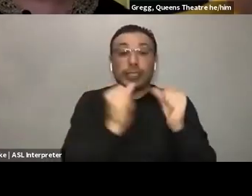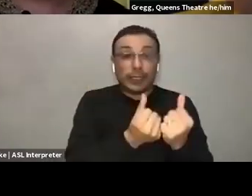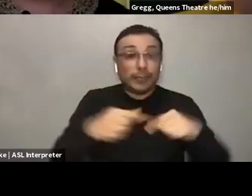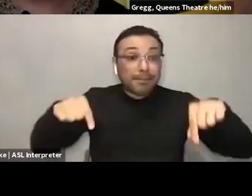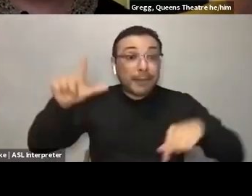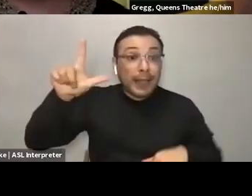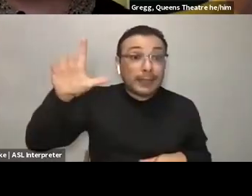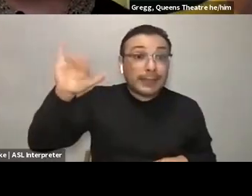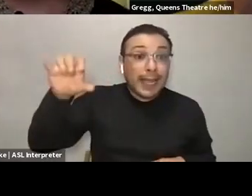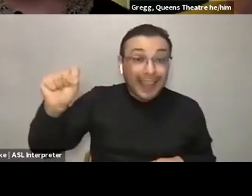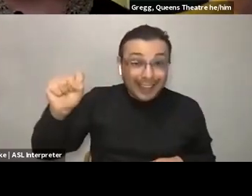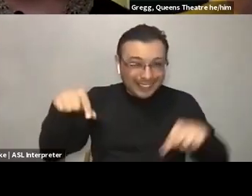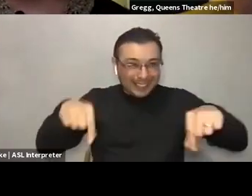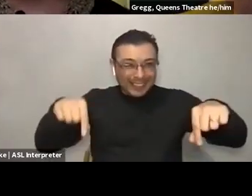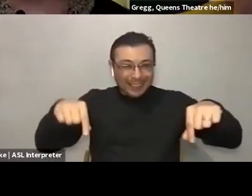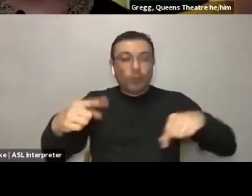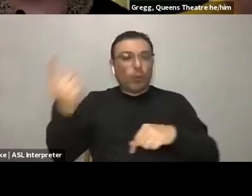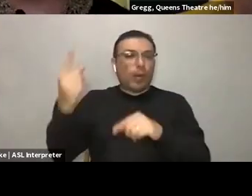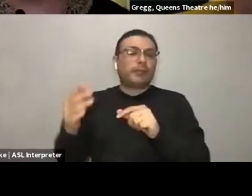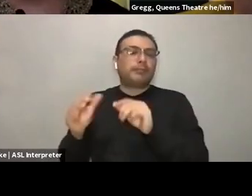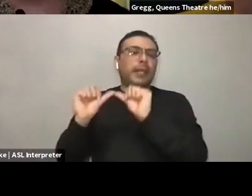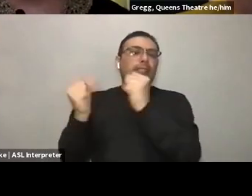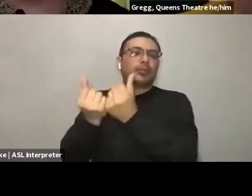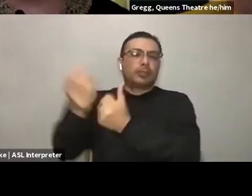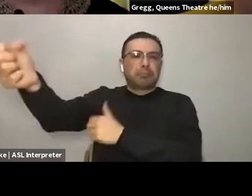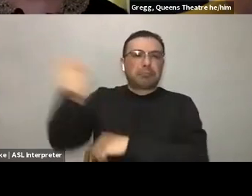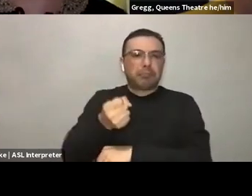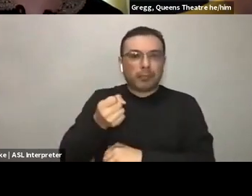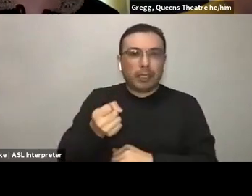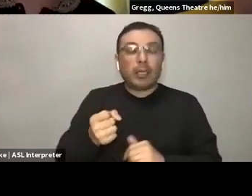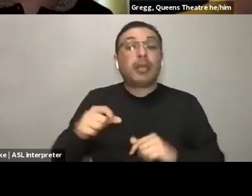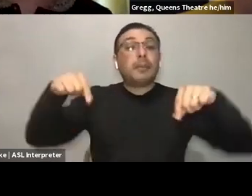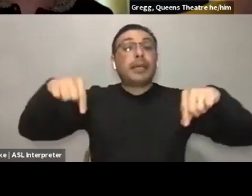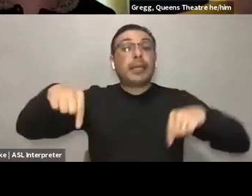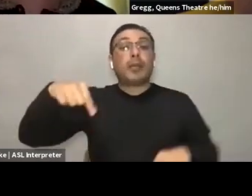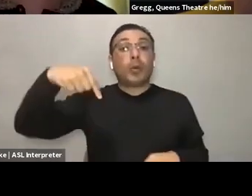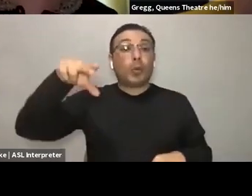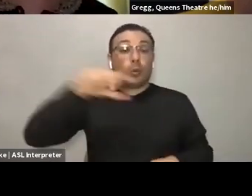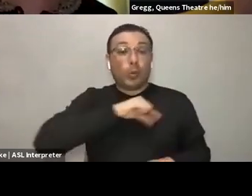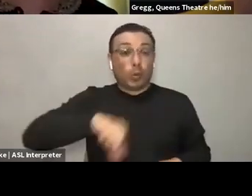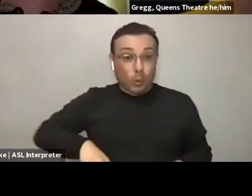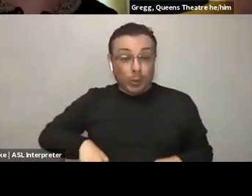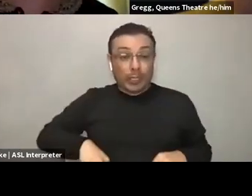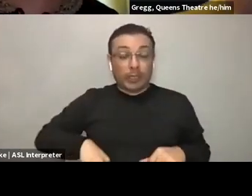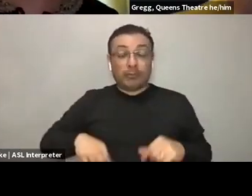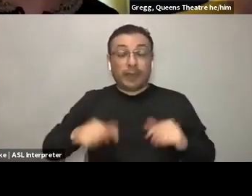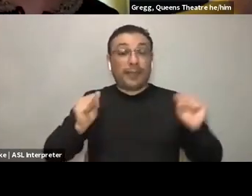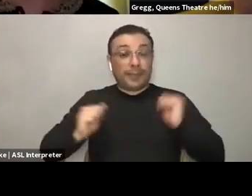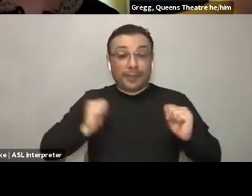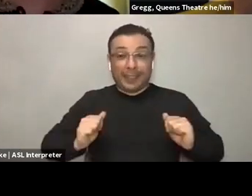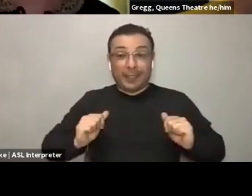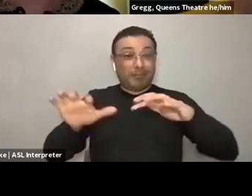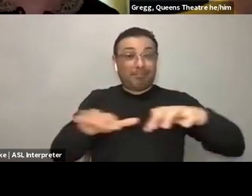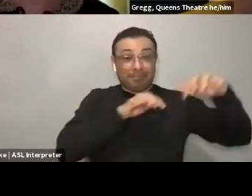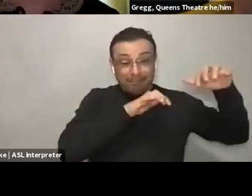today is, is one of them. Um, right. But it's our standard practice at Queens theater to provide, uh, two ASL interpreters, uh,